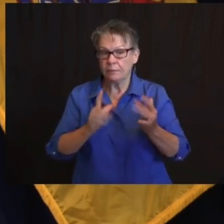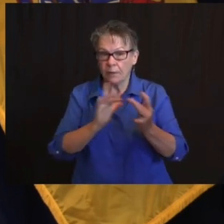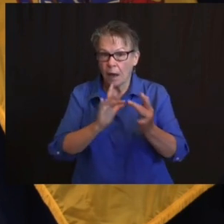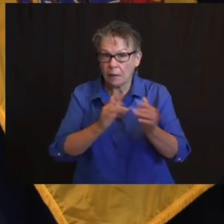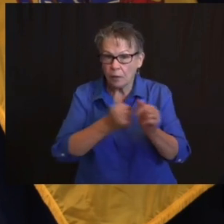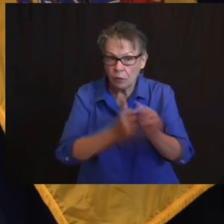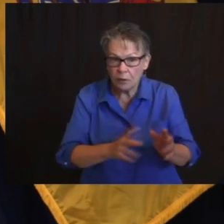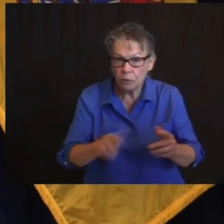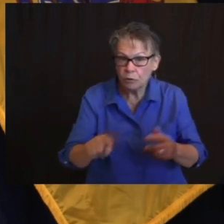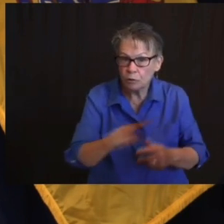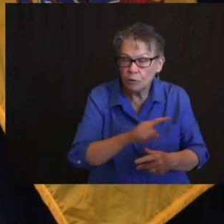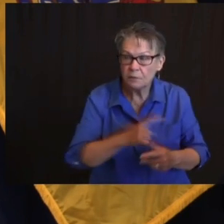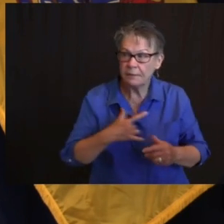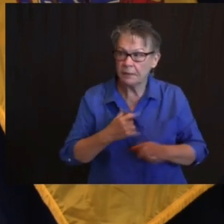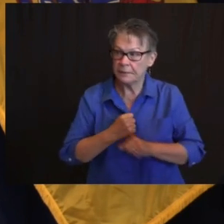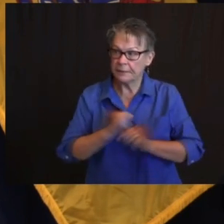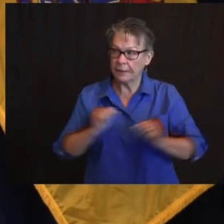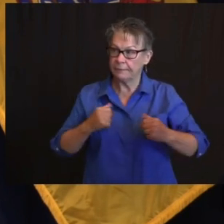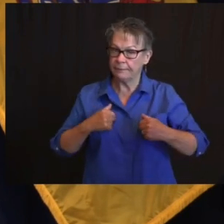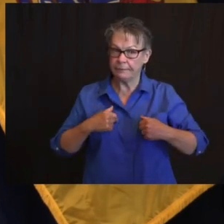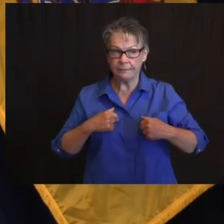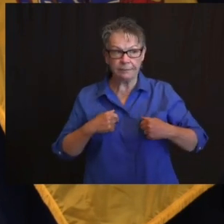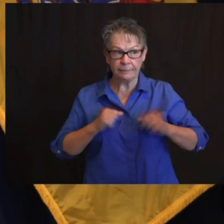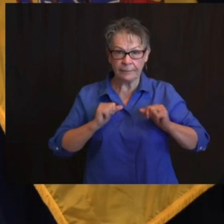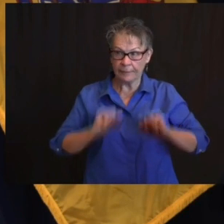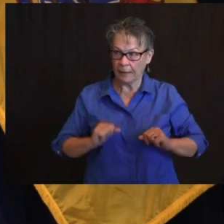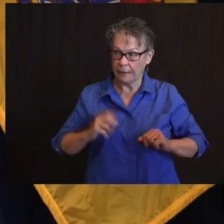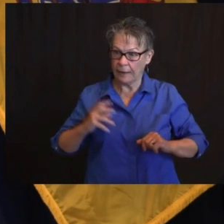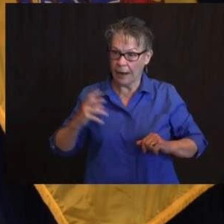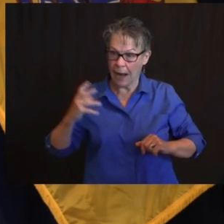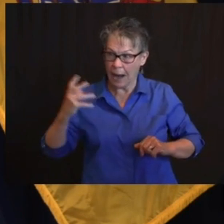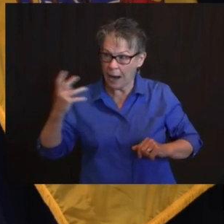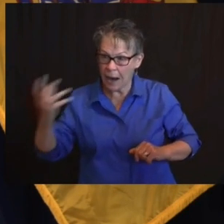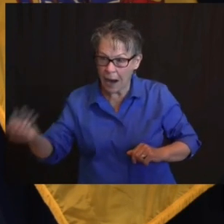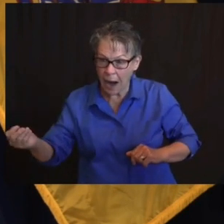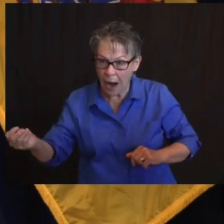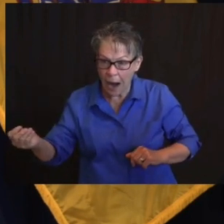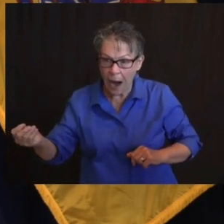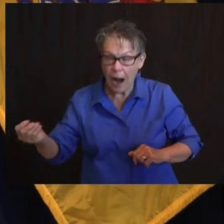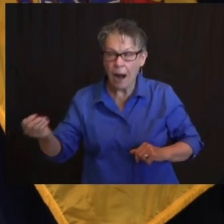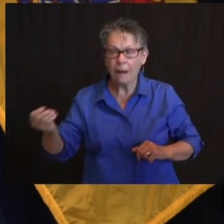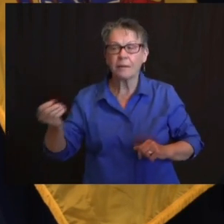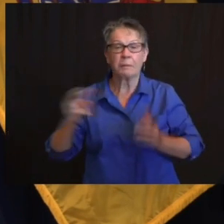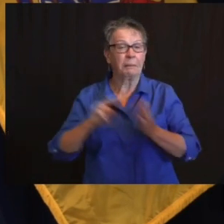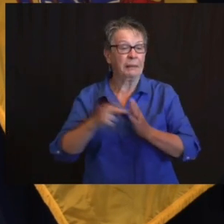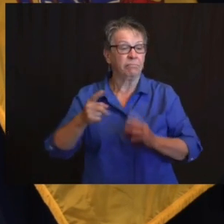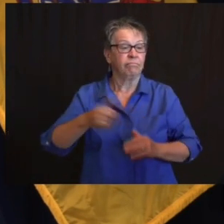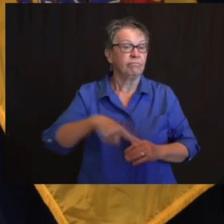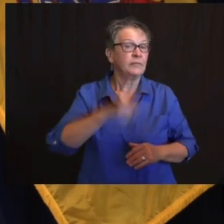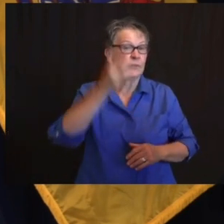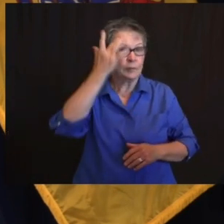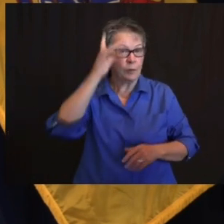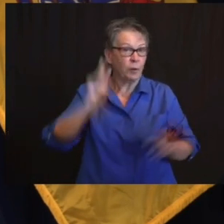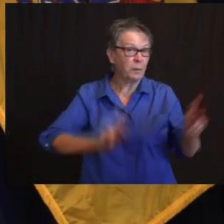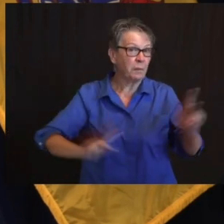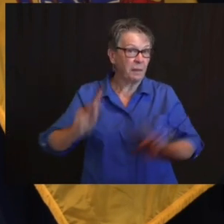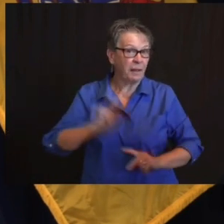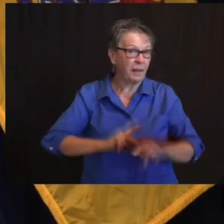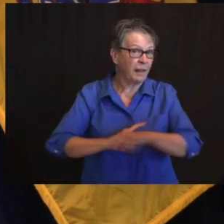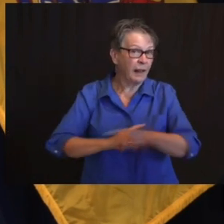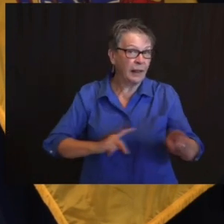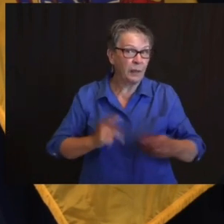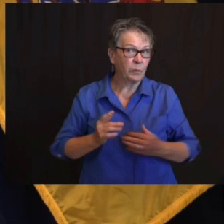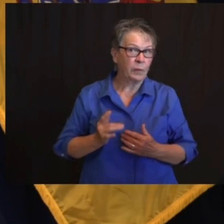so particularly with communities that are more vulnerable, and that certainly includes seniors more often than not, communities of